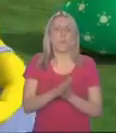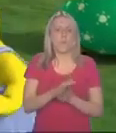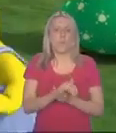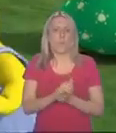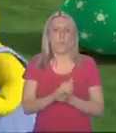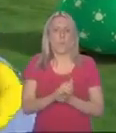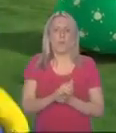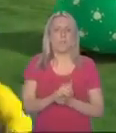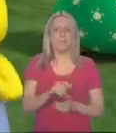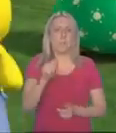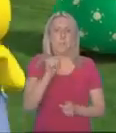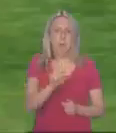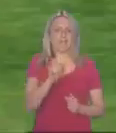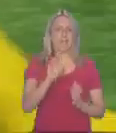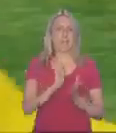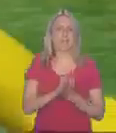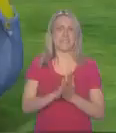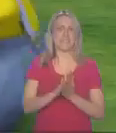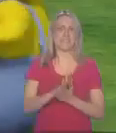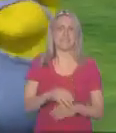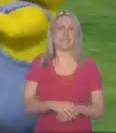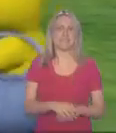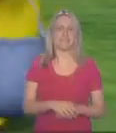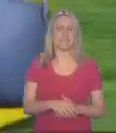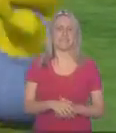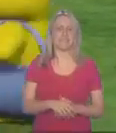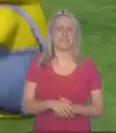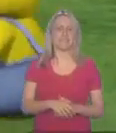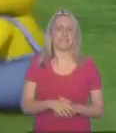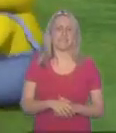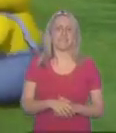thanks, Pie. Buttons.